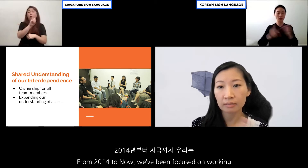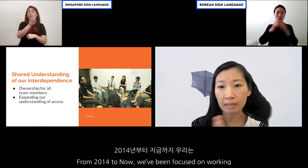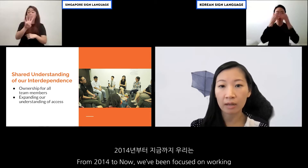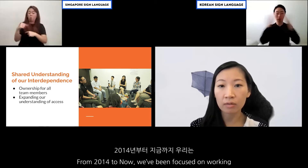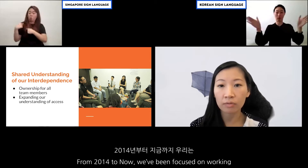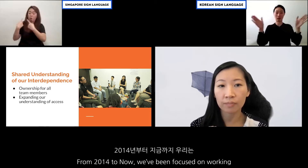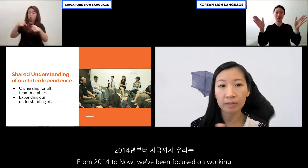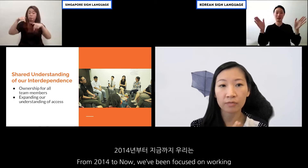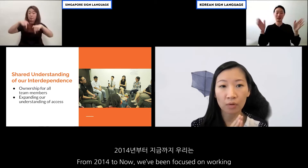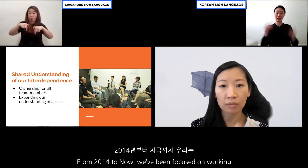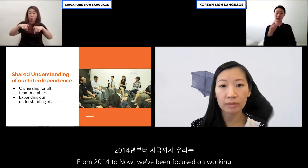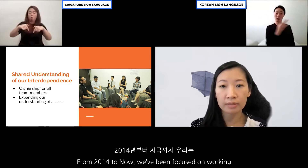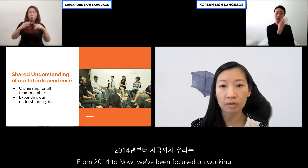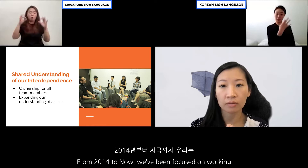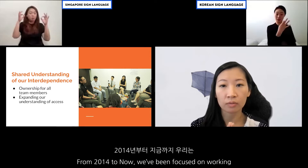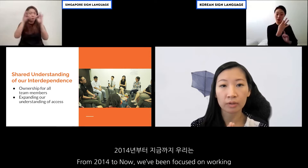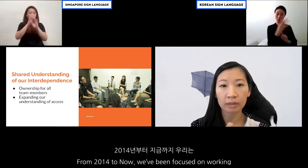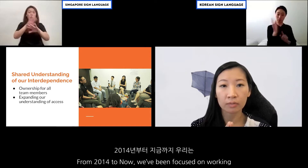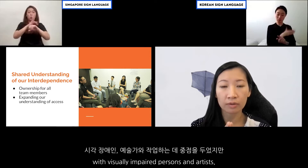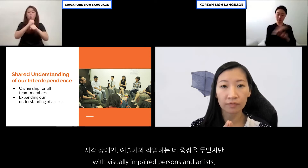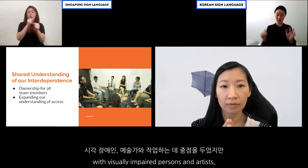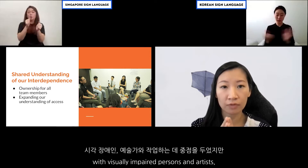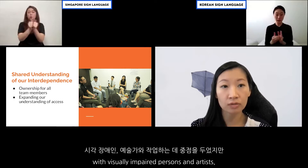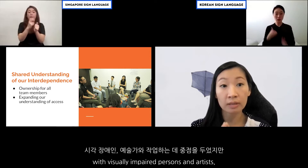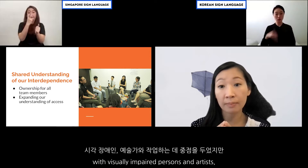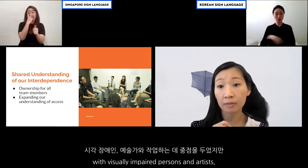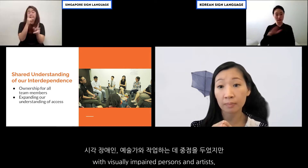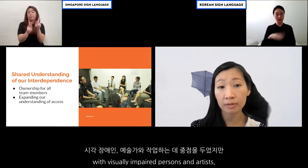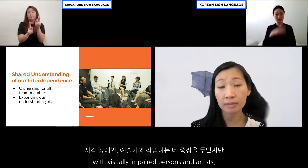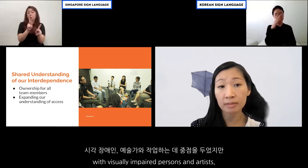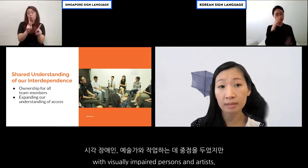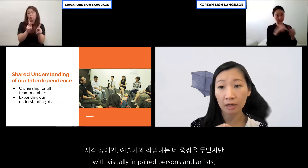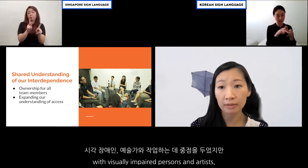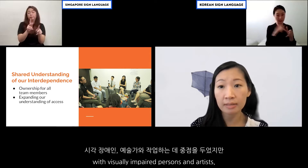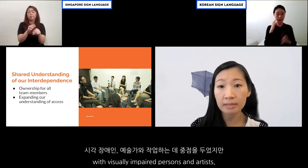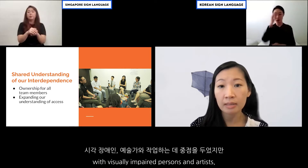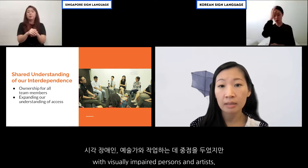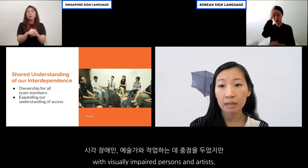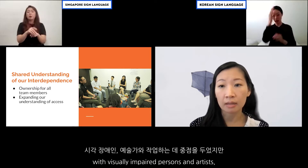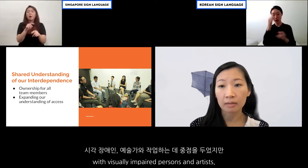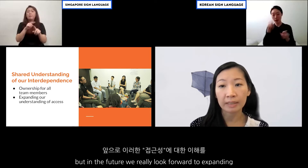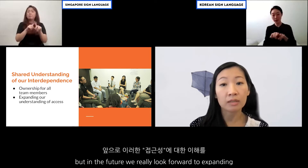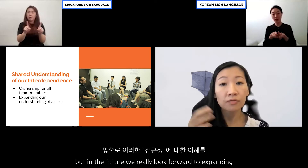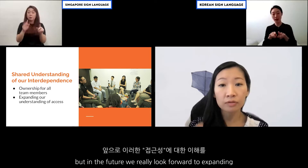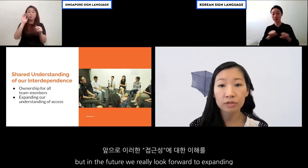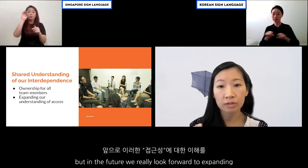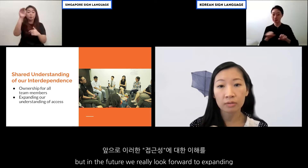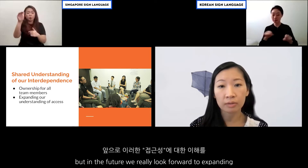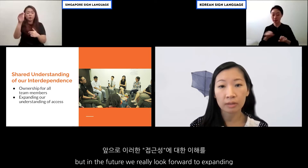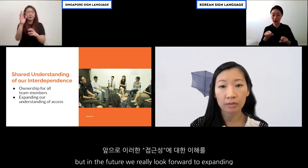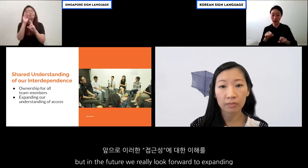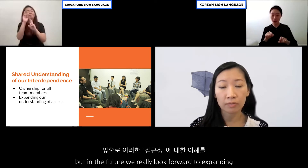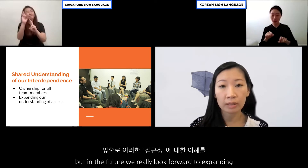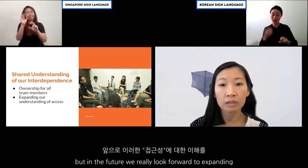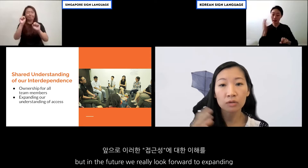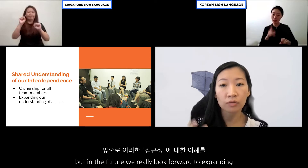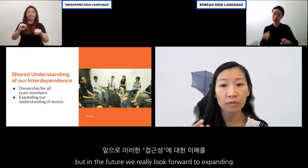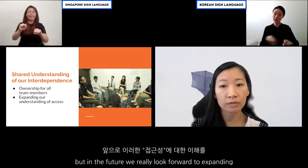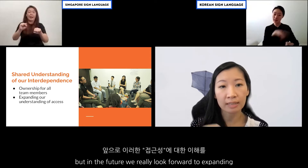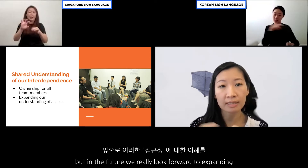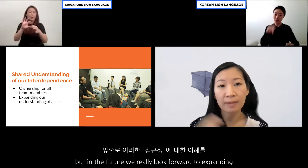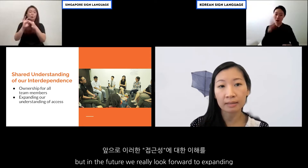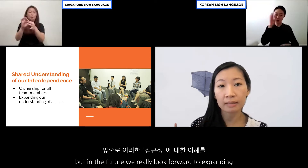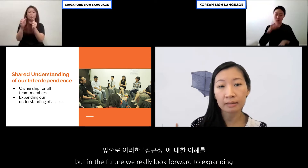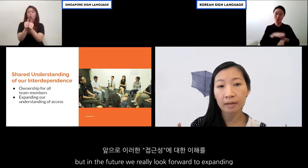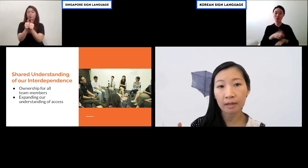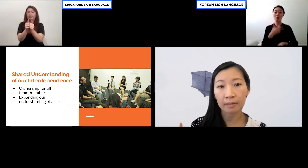2014 till now, we've been focused on working with visually impaired persons and artists. But in the future, we really look forward